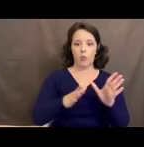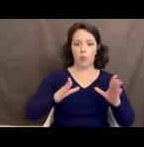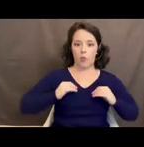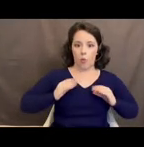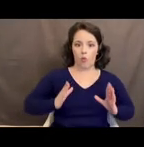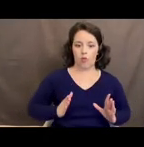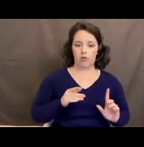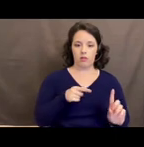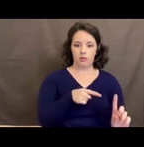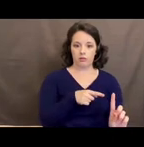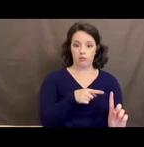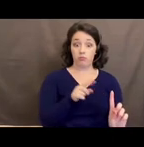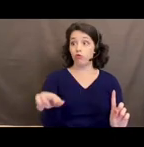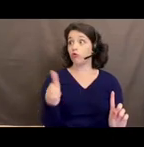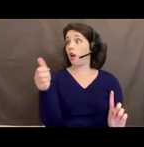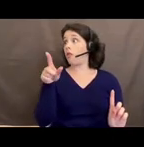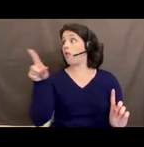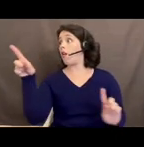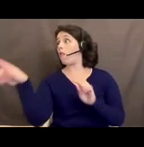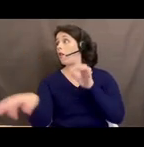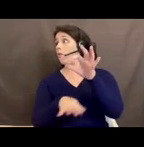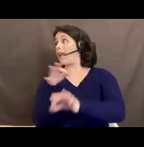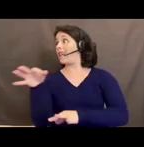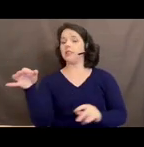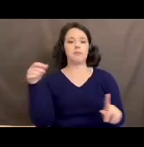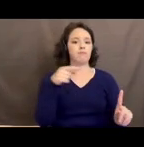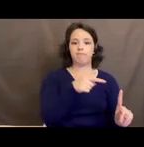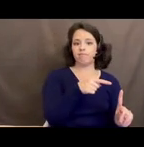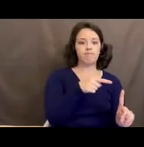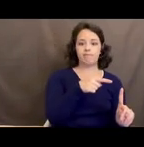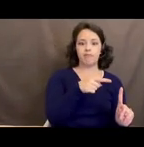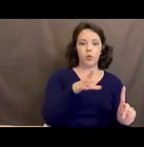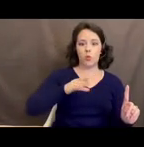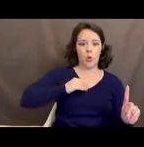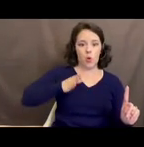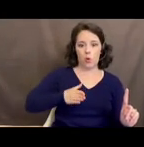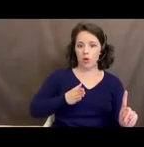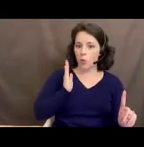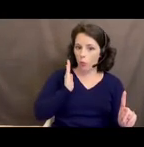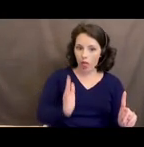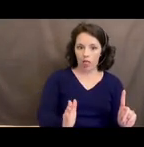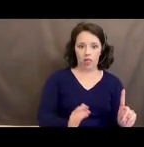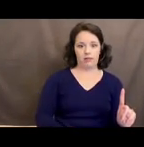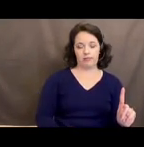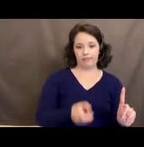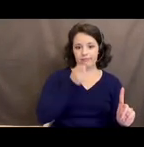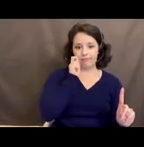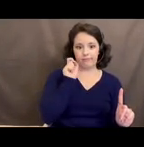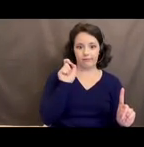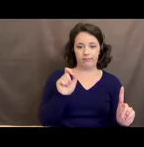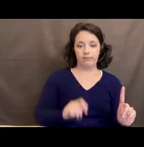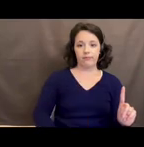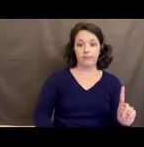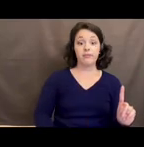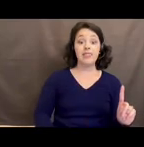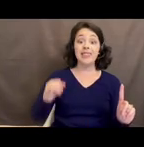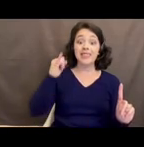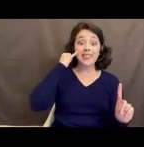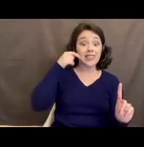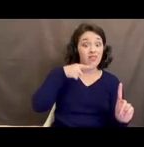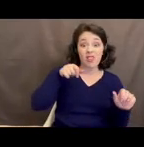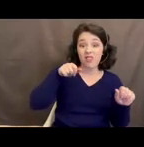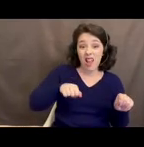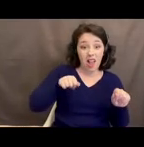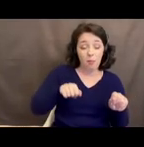has the capacity to manage the account, even with some help, they will control the funds directly.